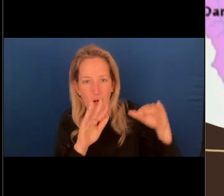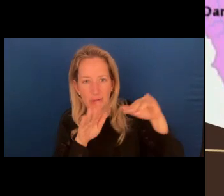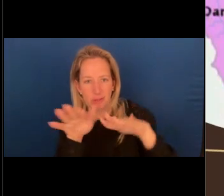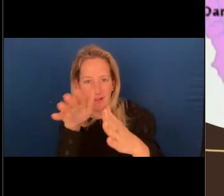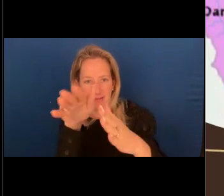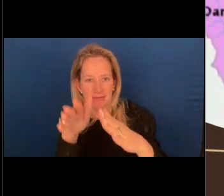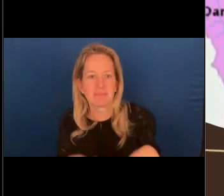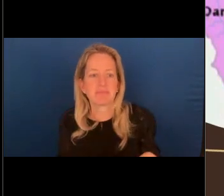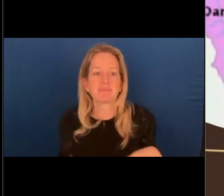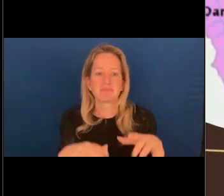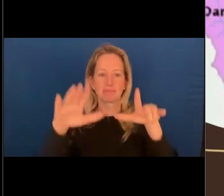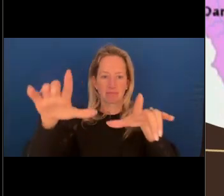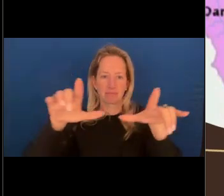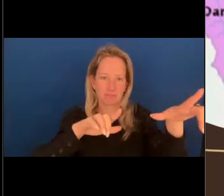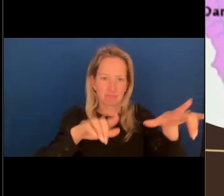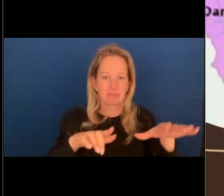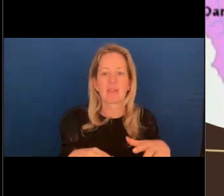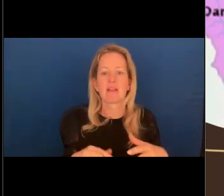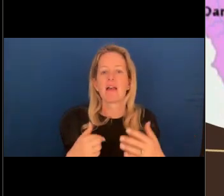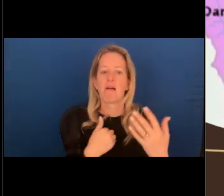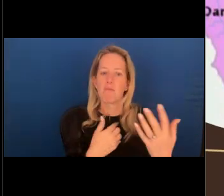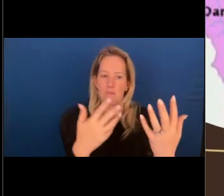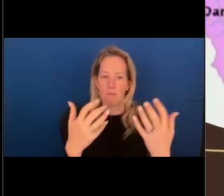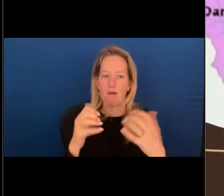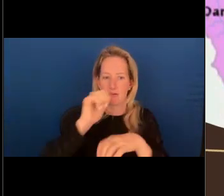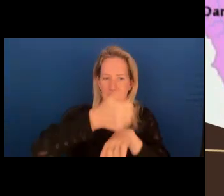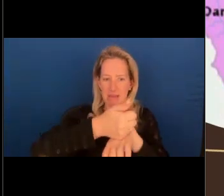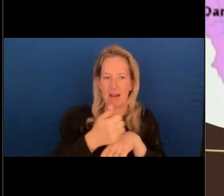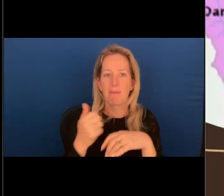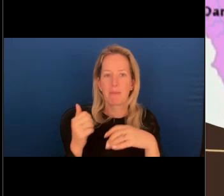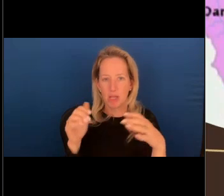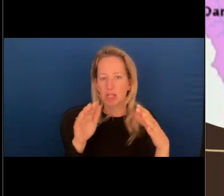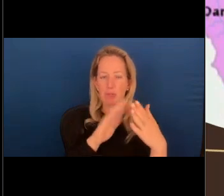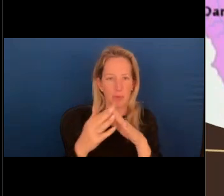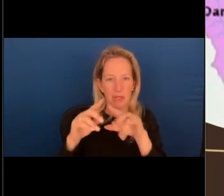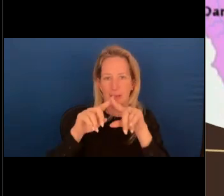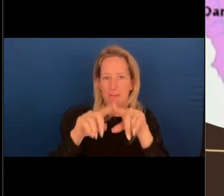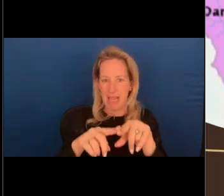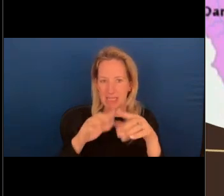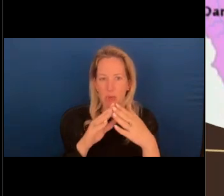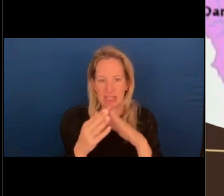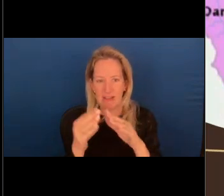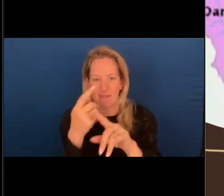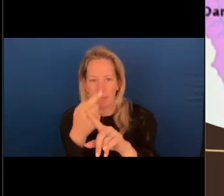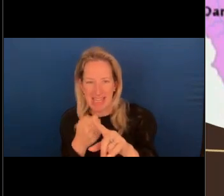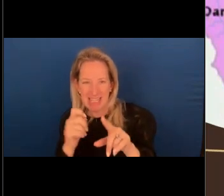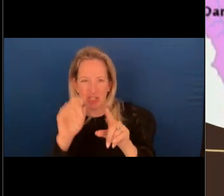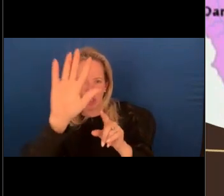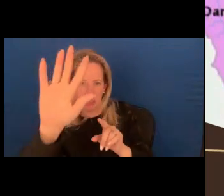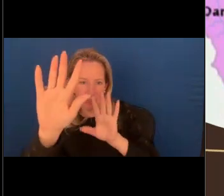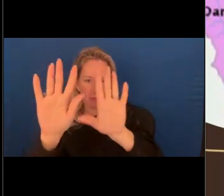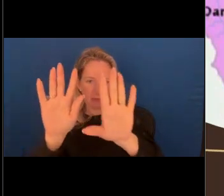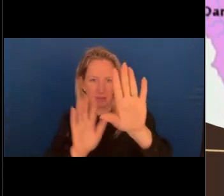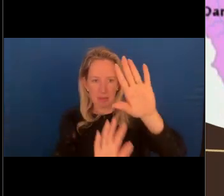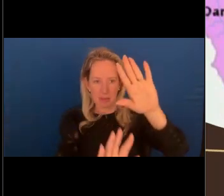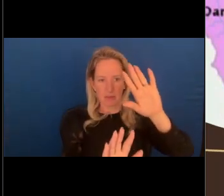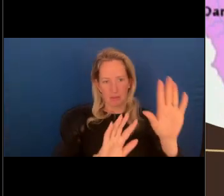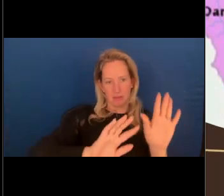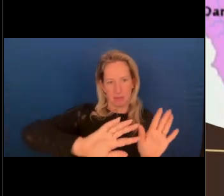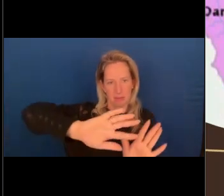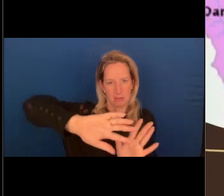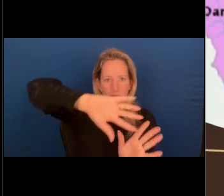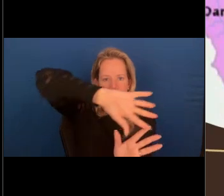together was get a community-based organization representative from each one of the watershed areas to become part of the